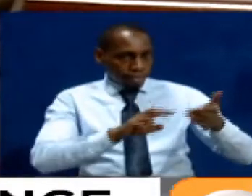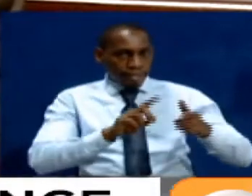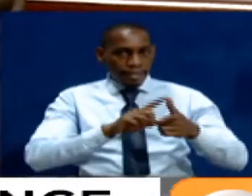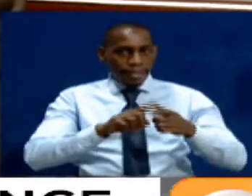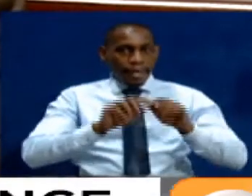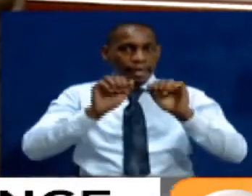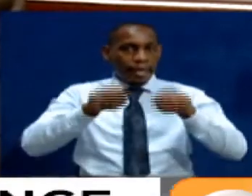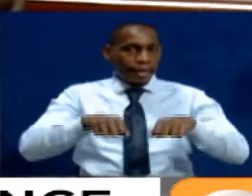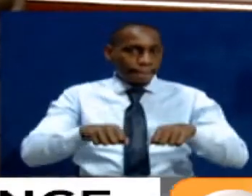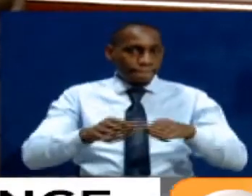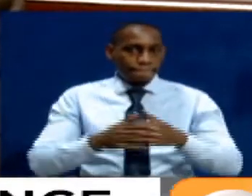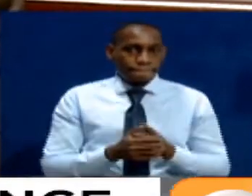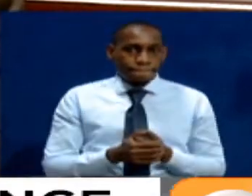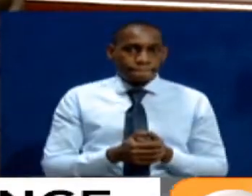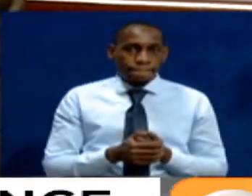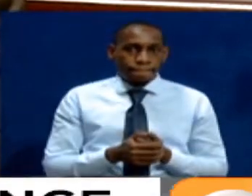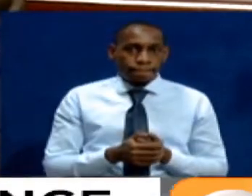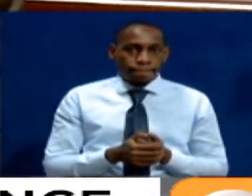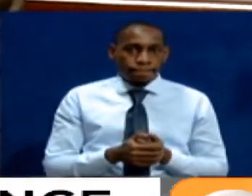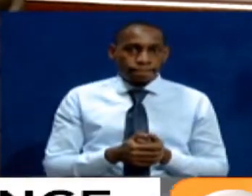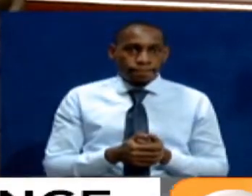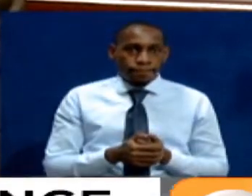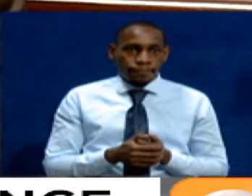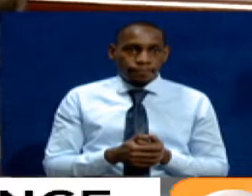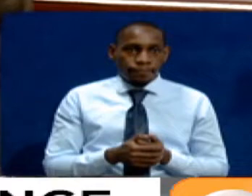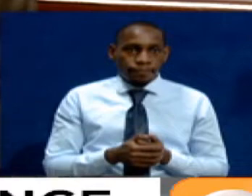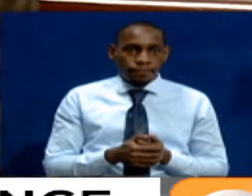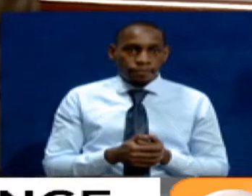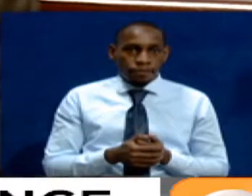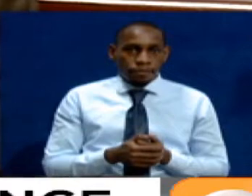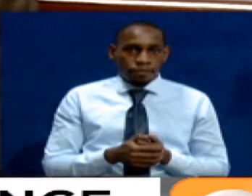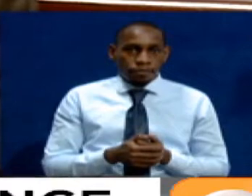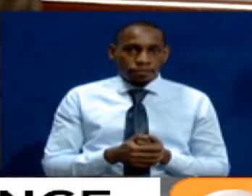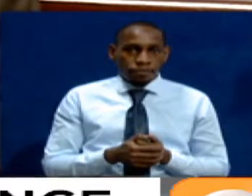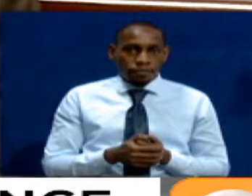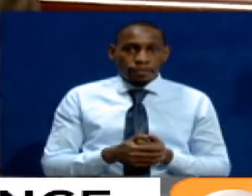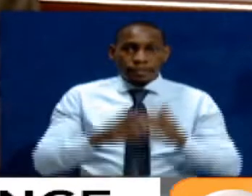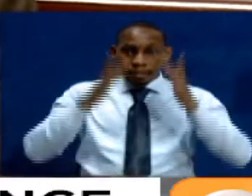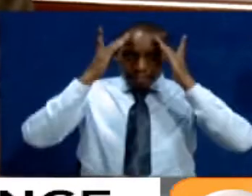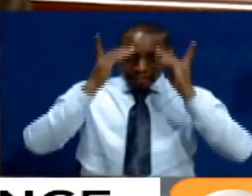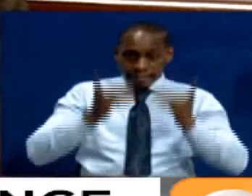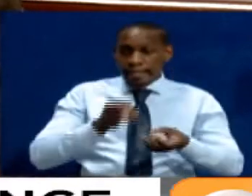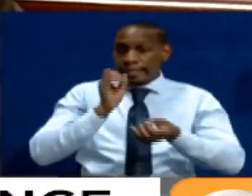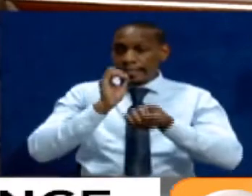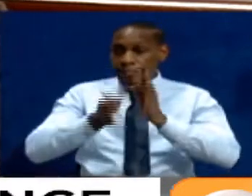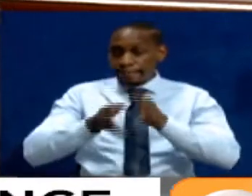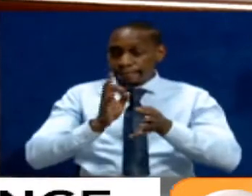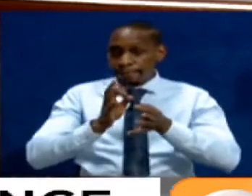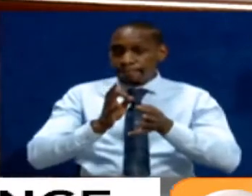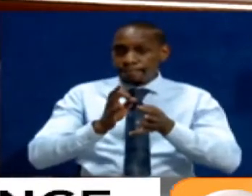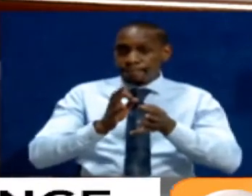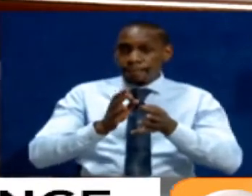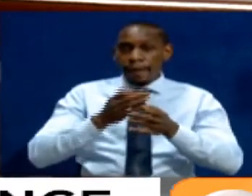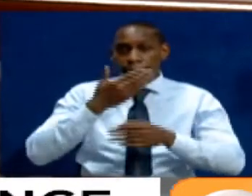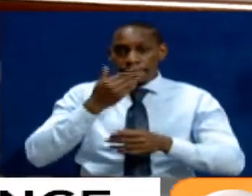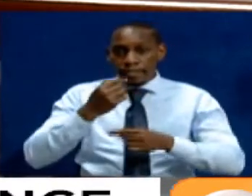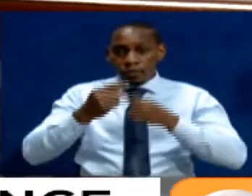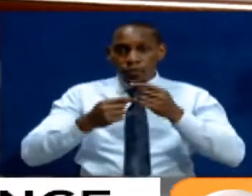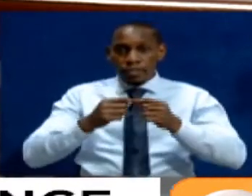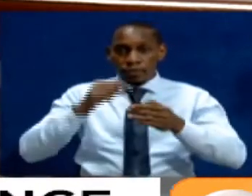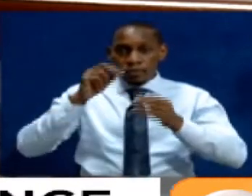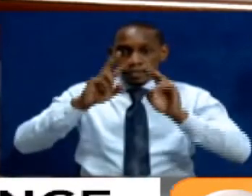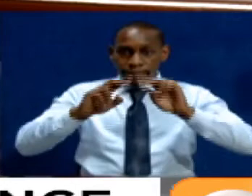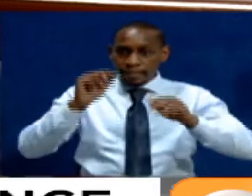they are able to make any decision as to whether there is need to do